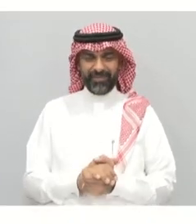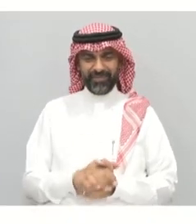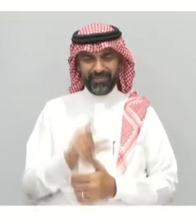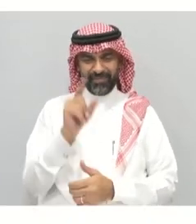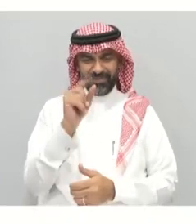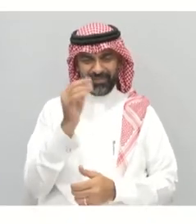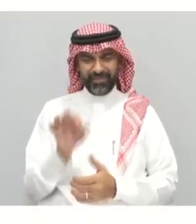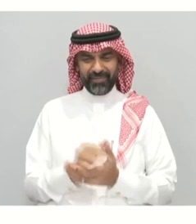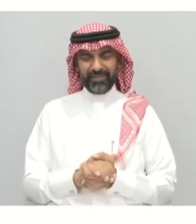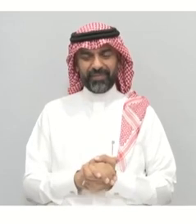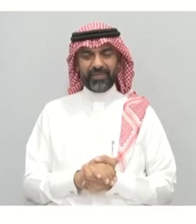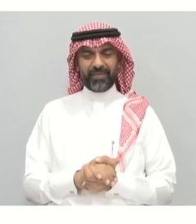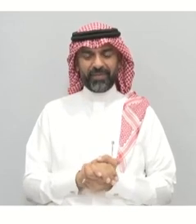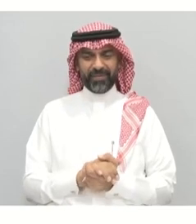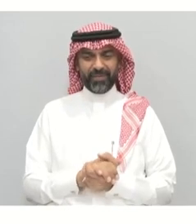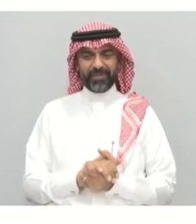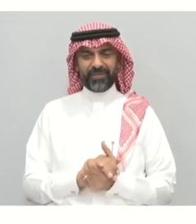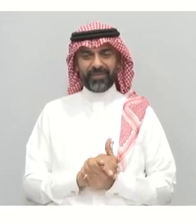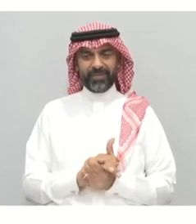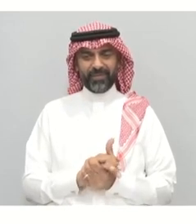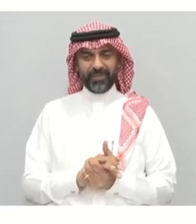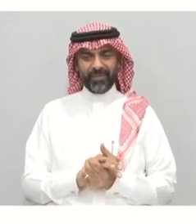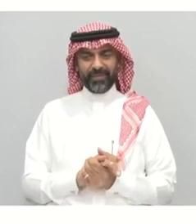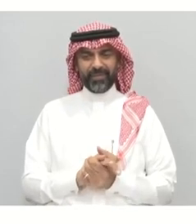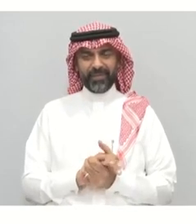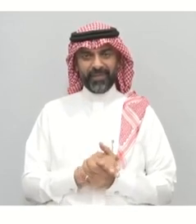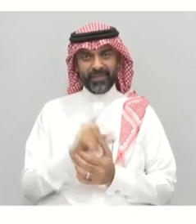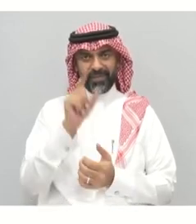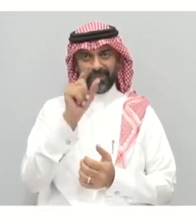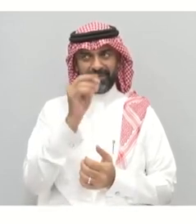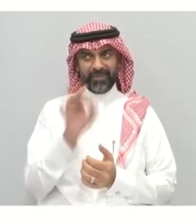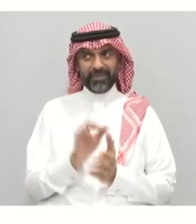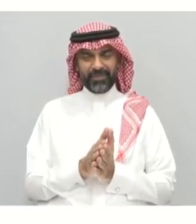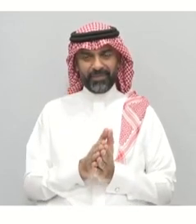So, slip. That's good, okay?